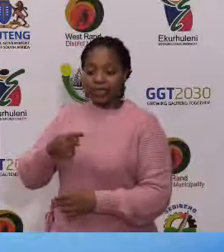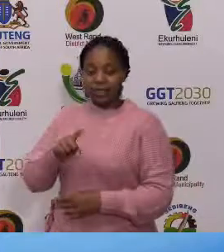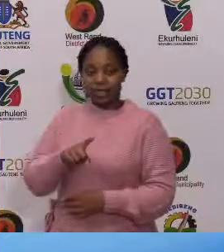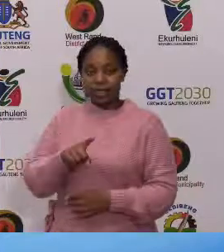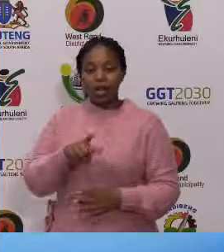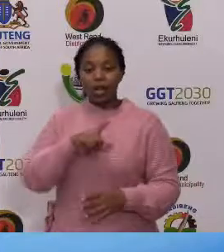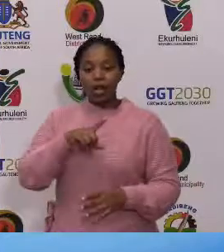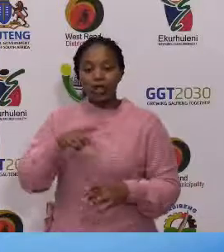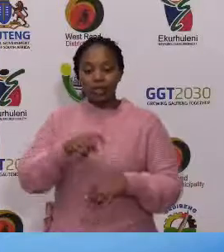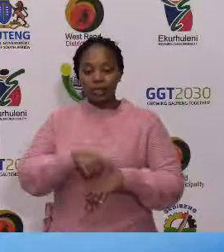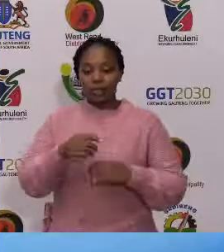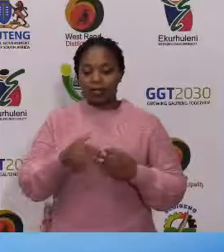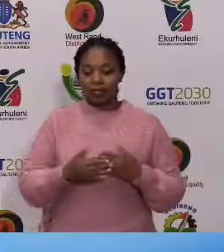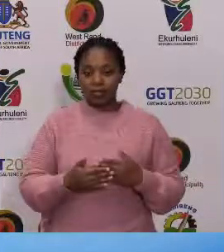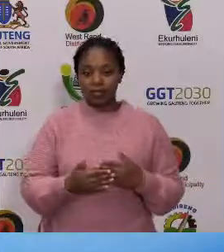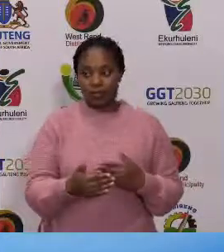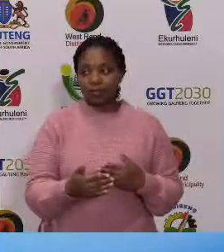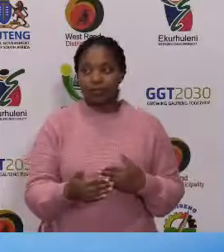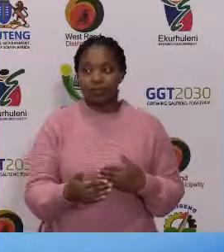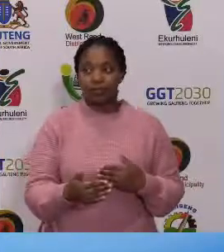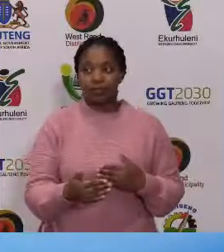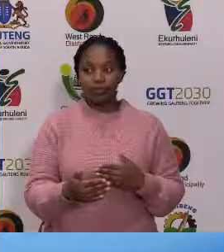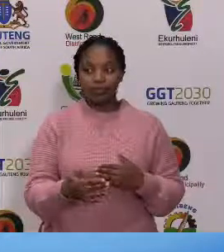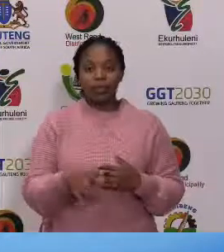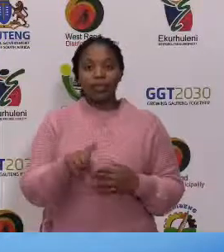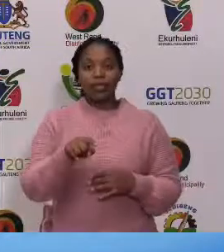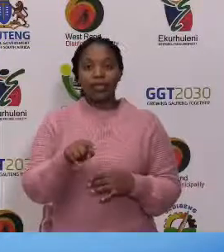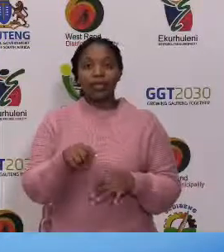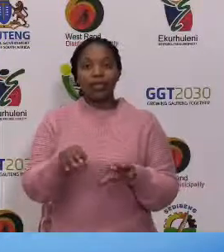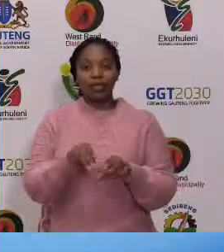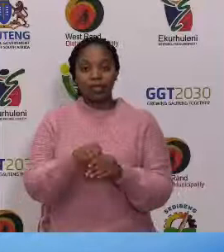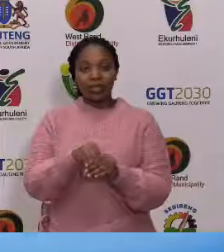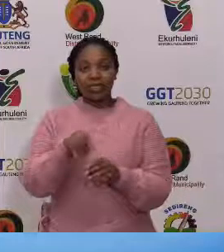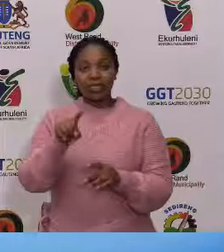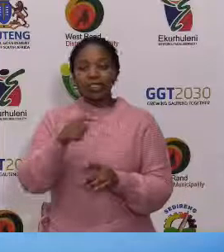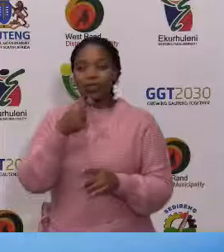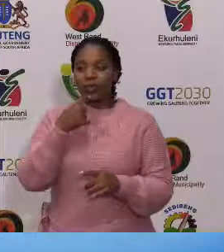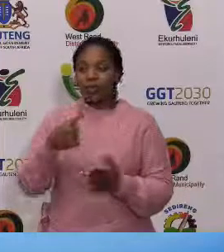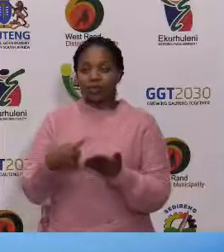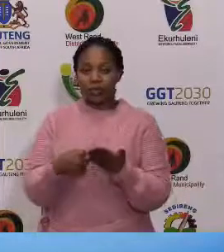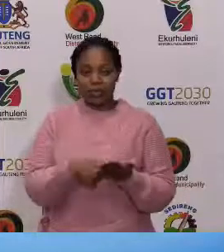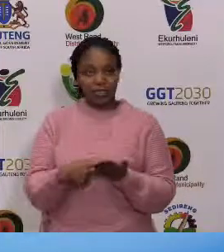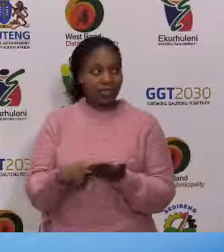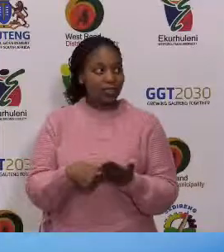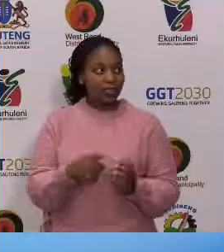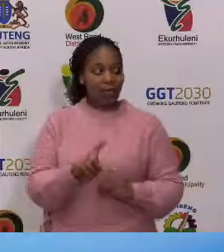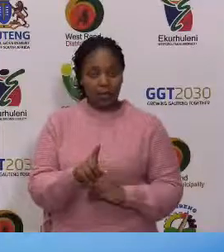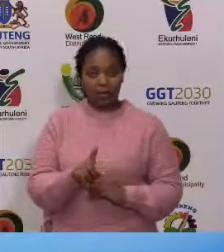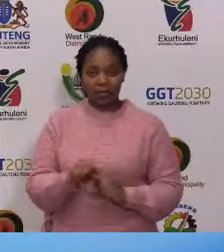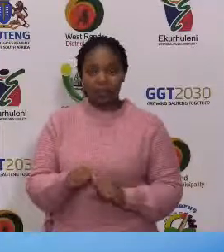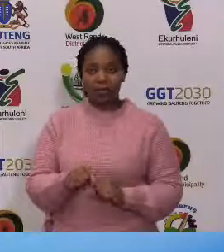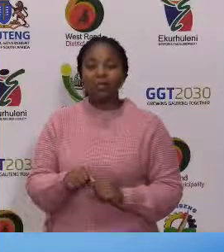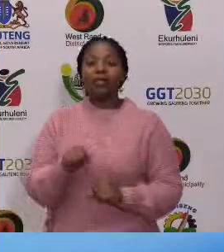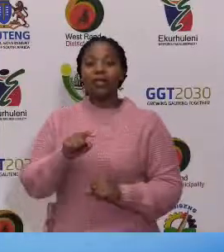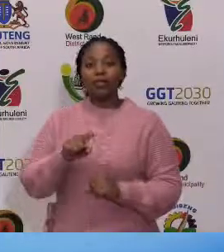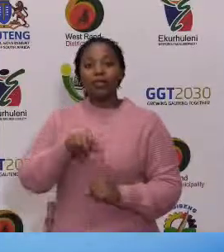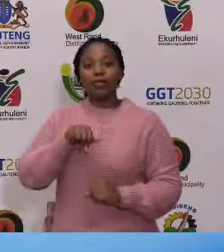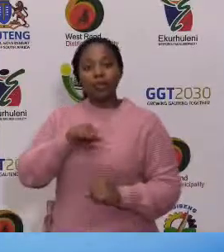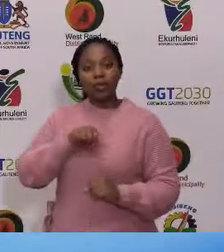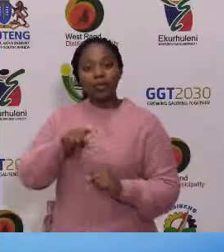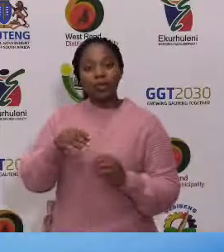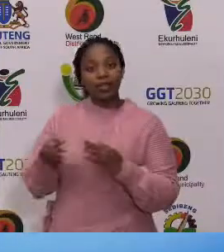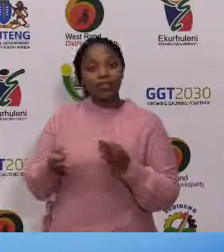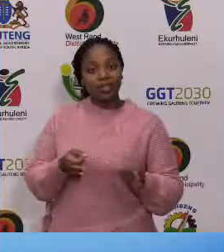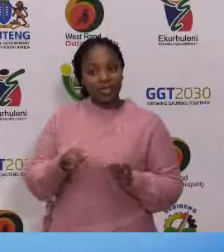long term in the context of within what we're discussing about, and decanting of what's in existing